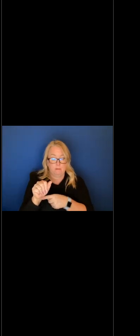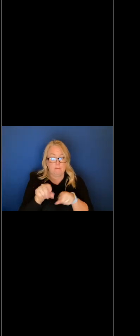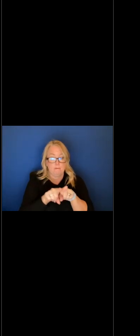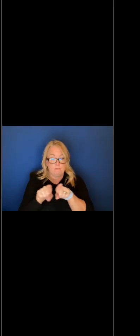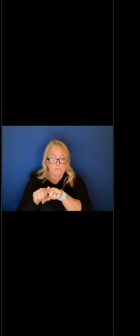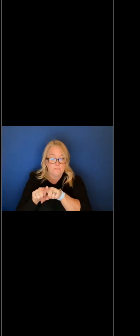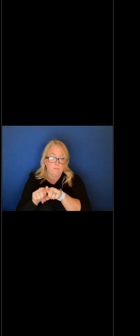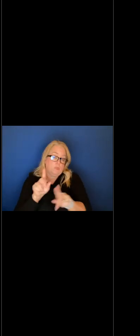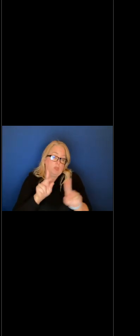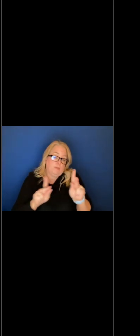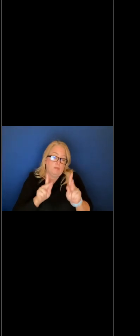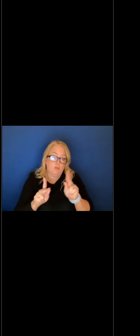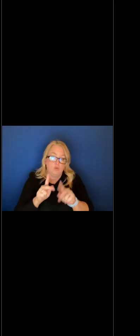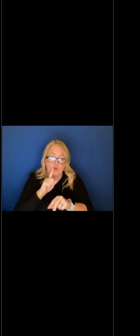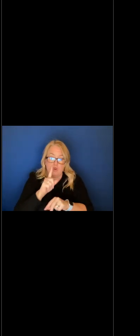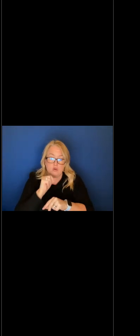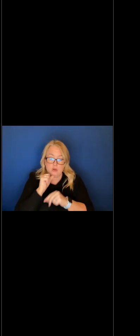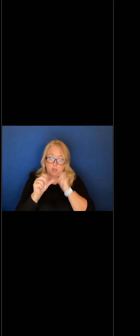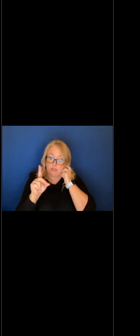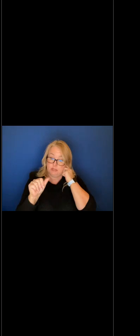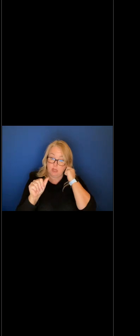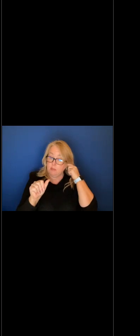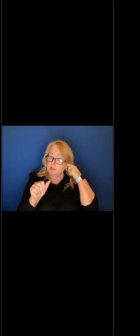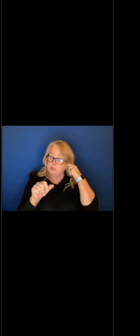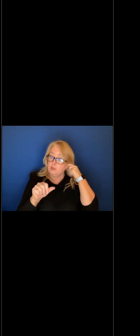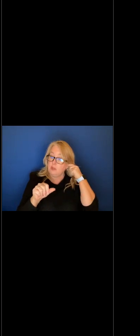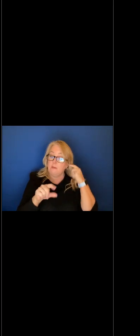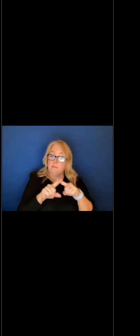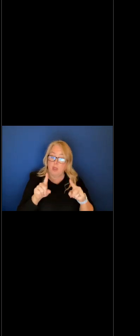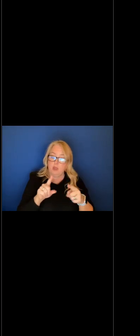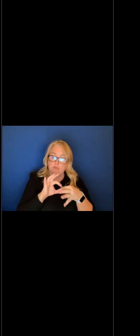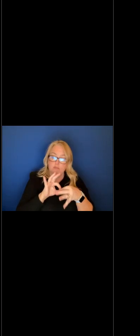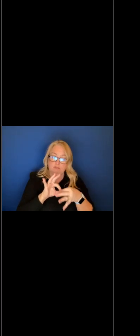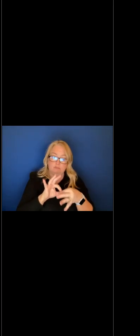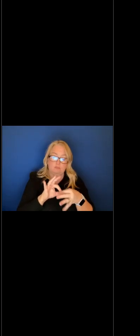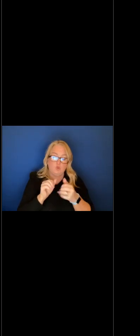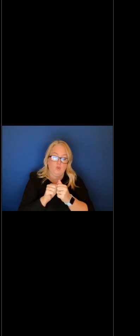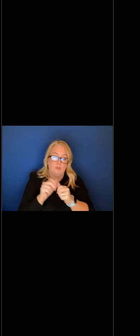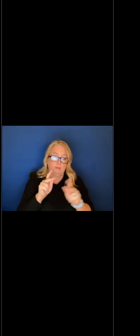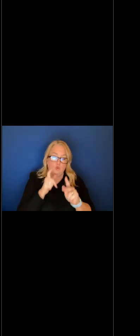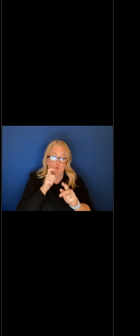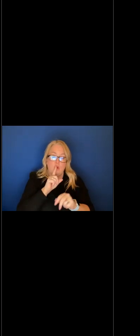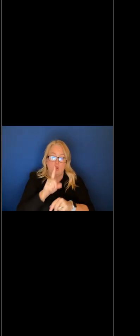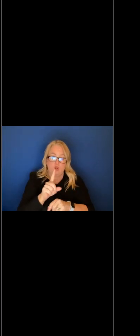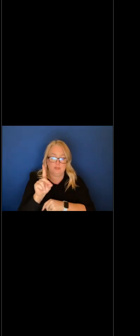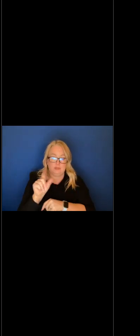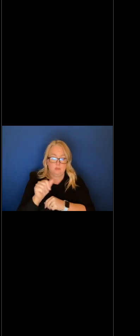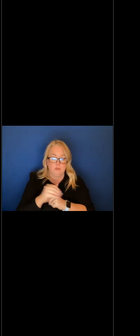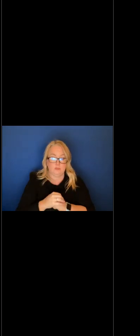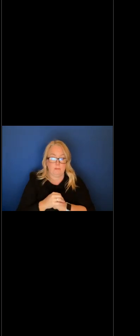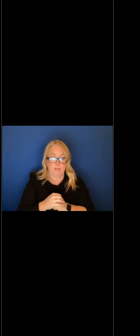and people who are not disabled, but are associated with people who are disabled.